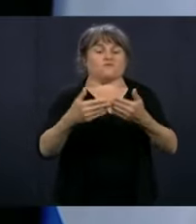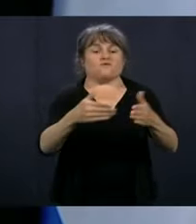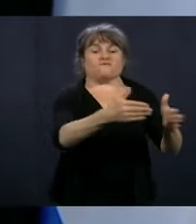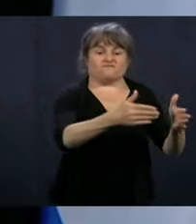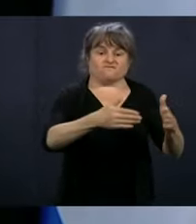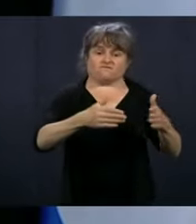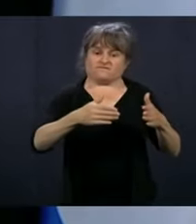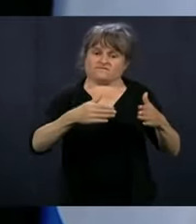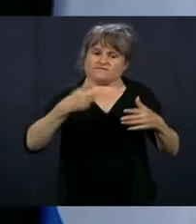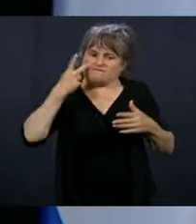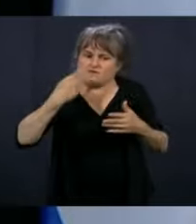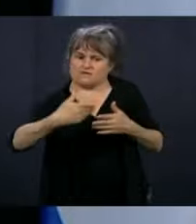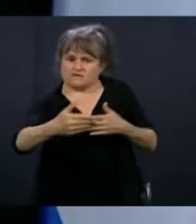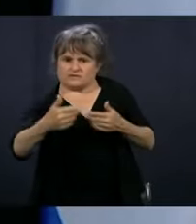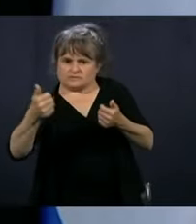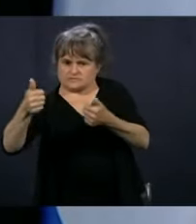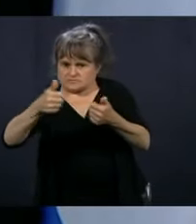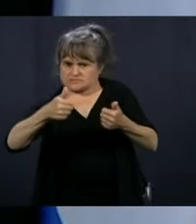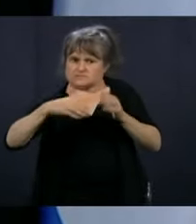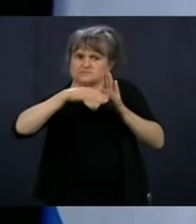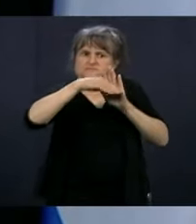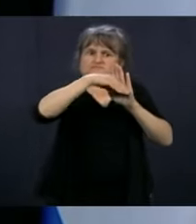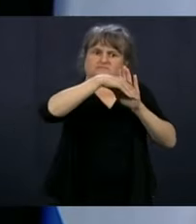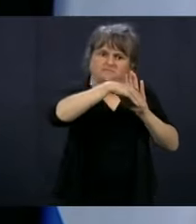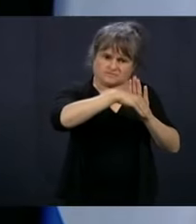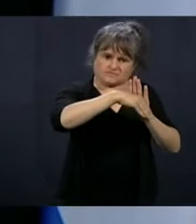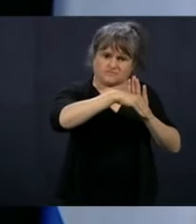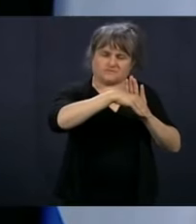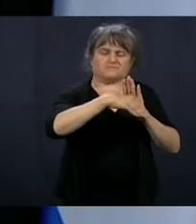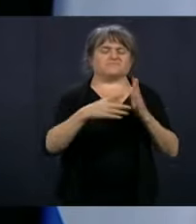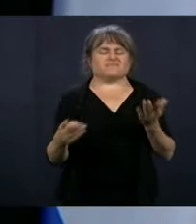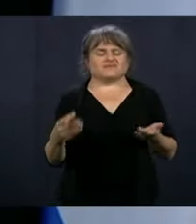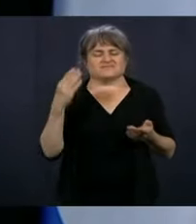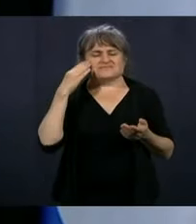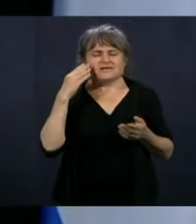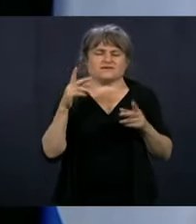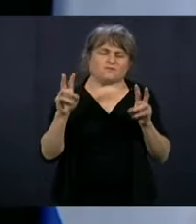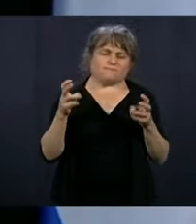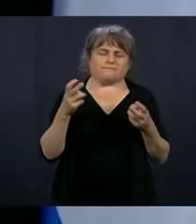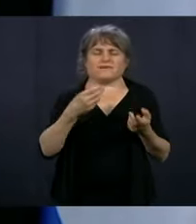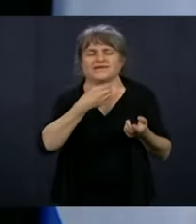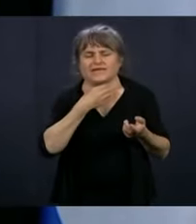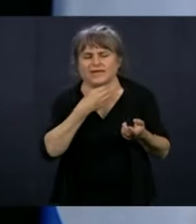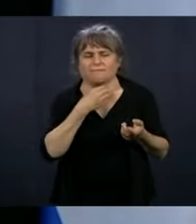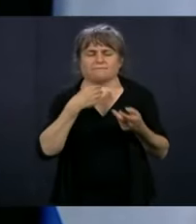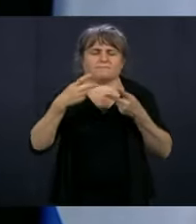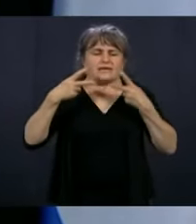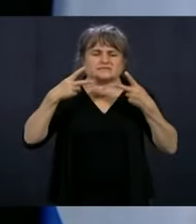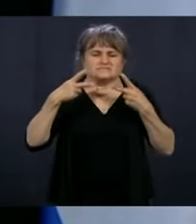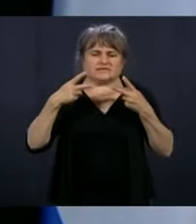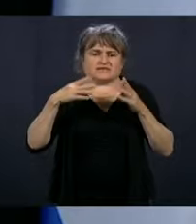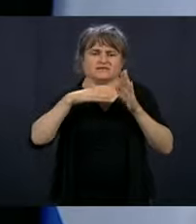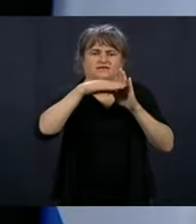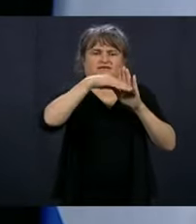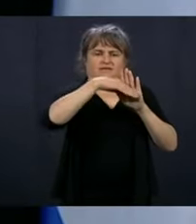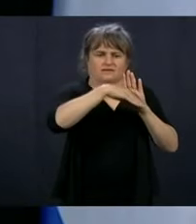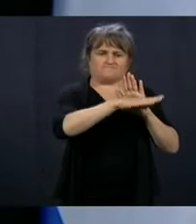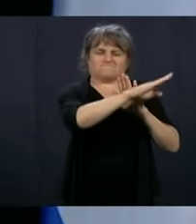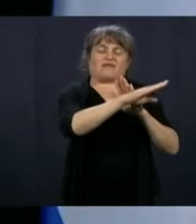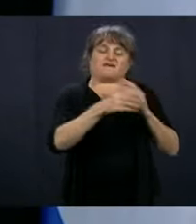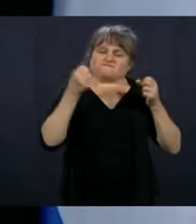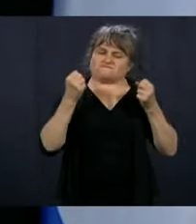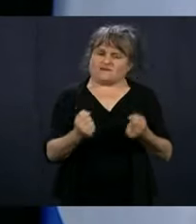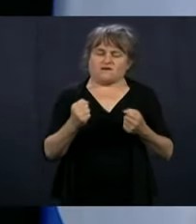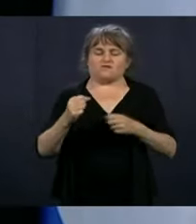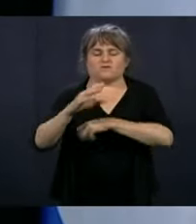see and make sure that it continues going down and that it will stay low. But in these respiratory viruses, very often there's an aspect